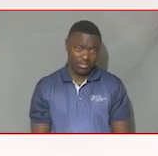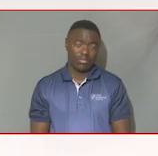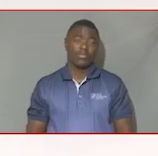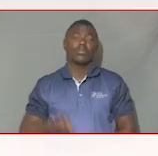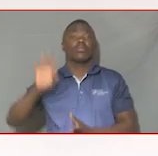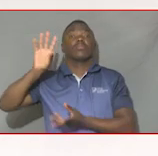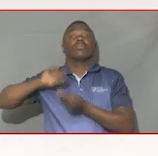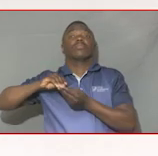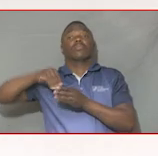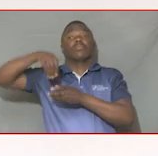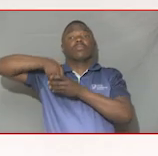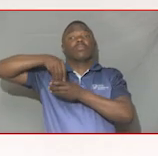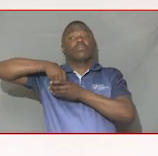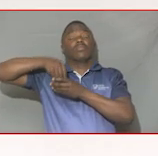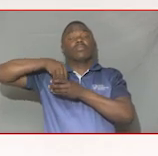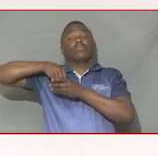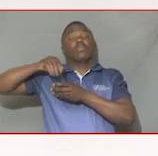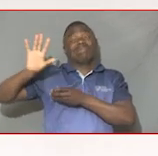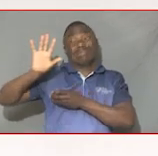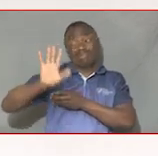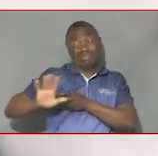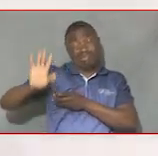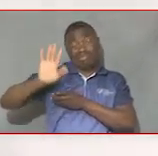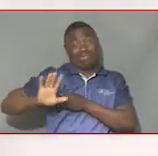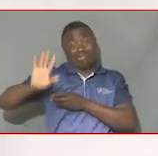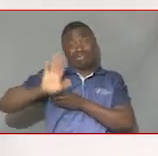lie within that range? Now people,